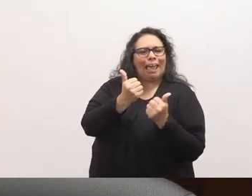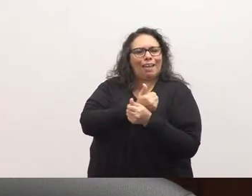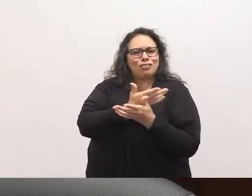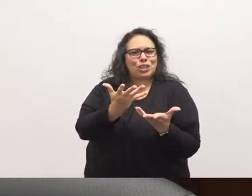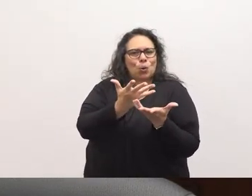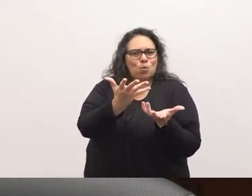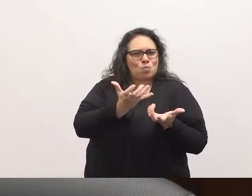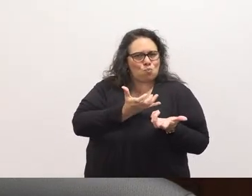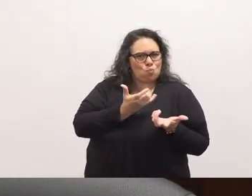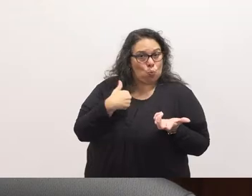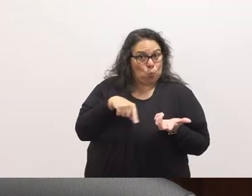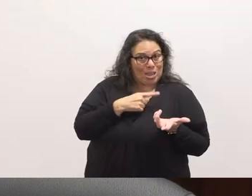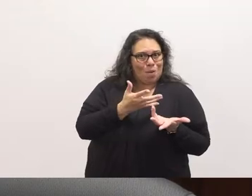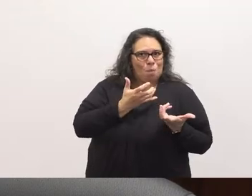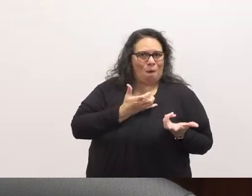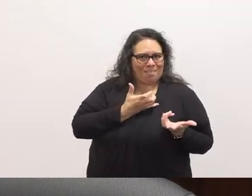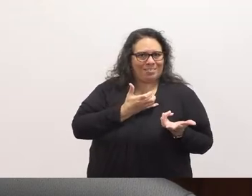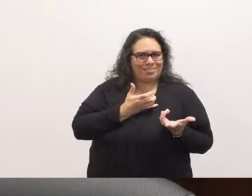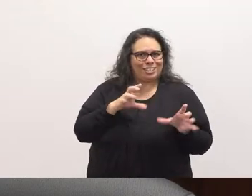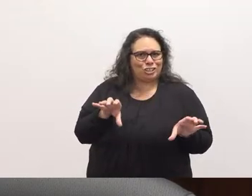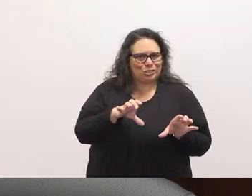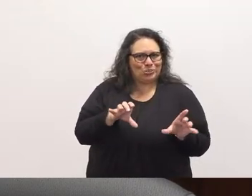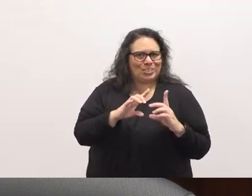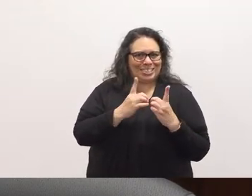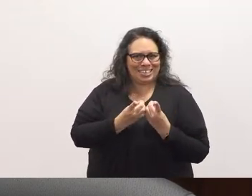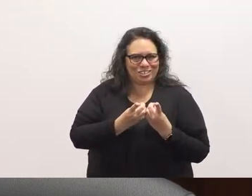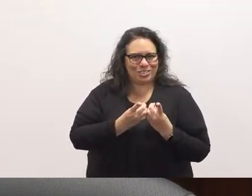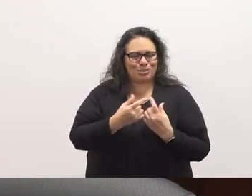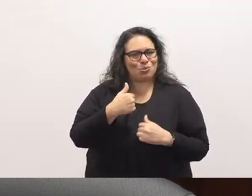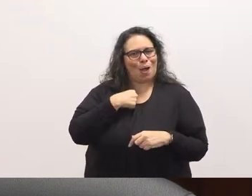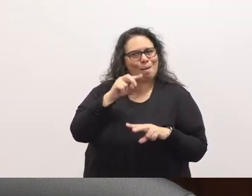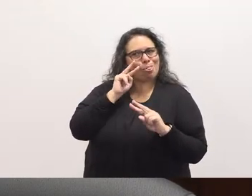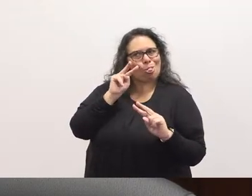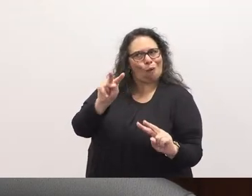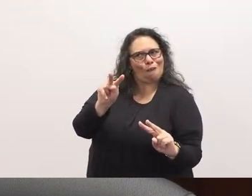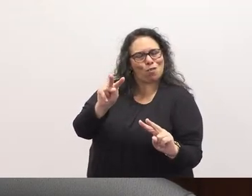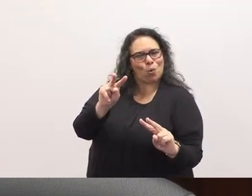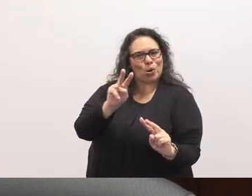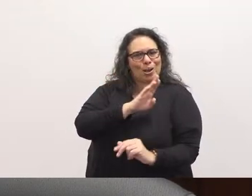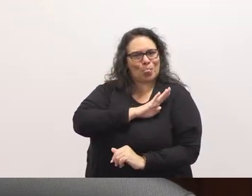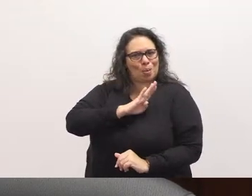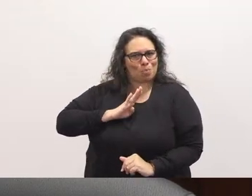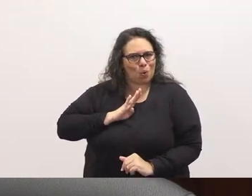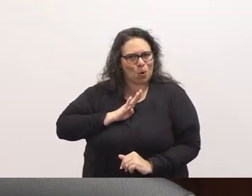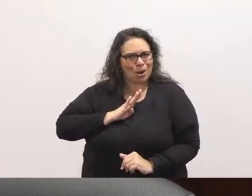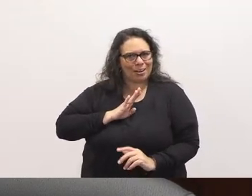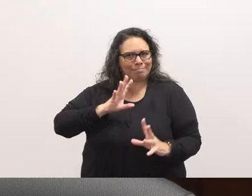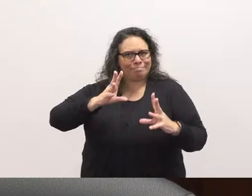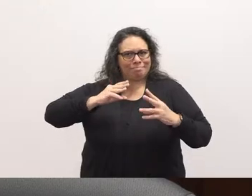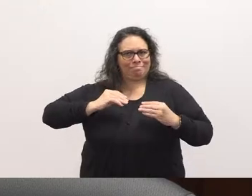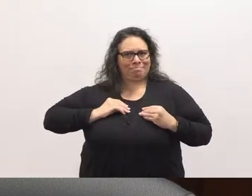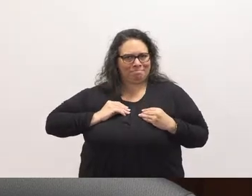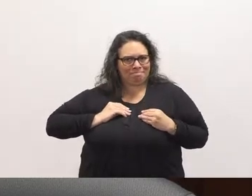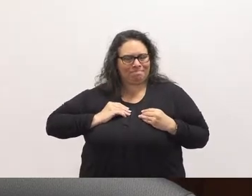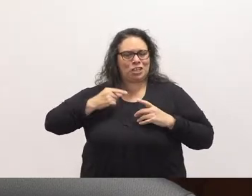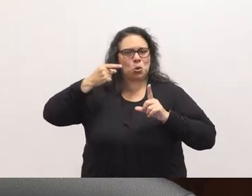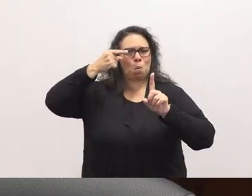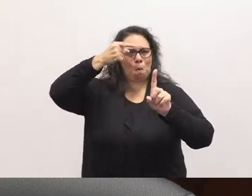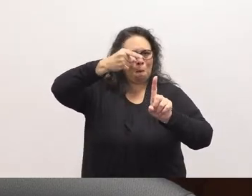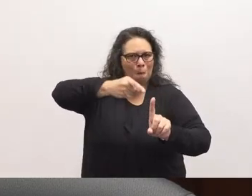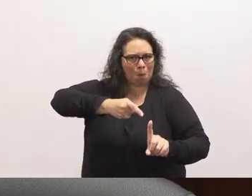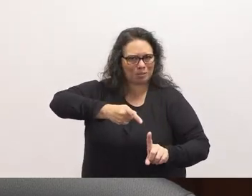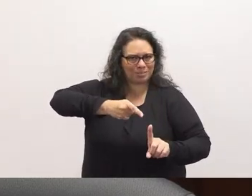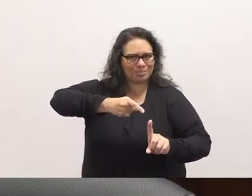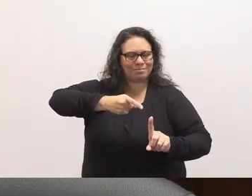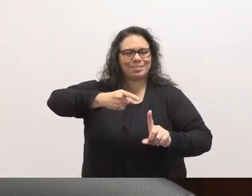And so I also am looking forward to this board adopting board goals